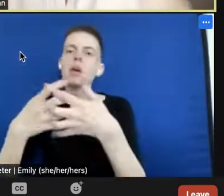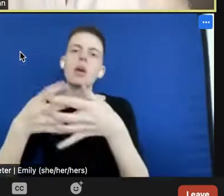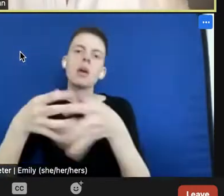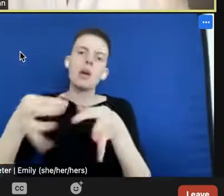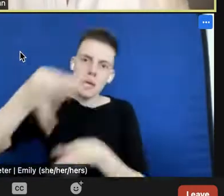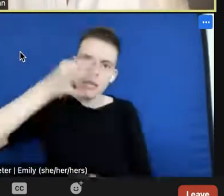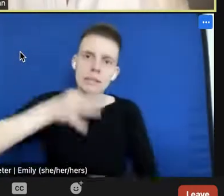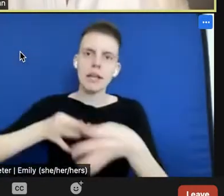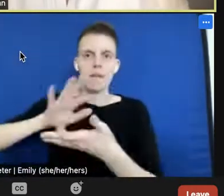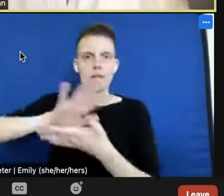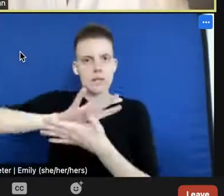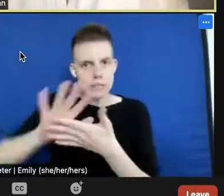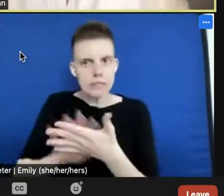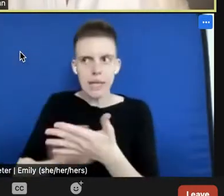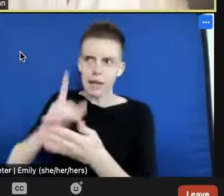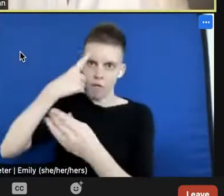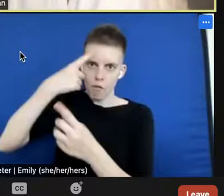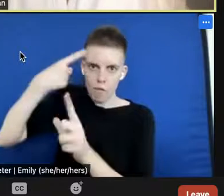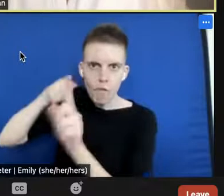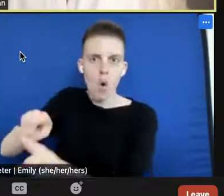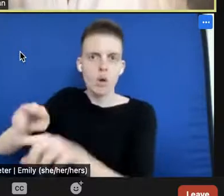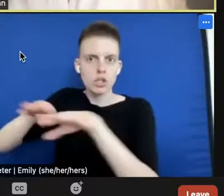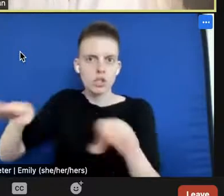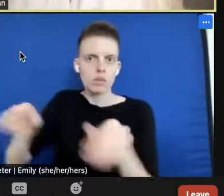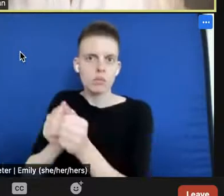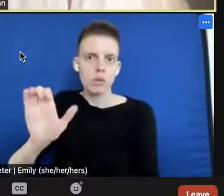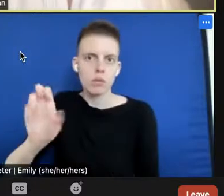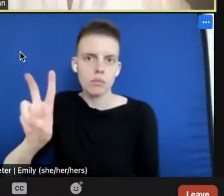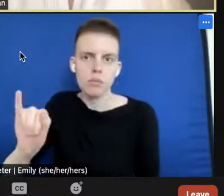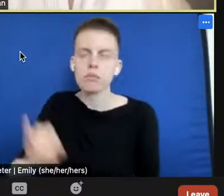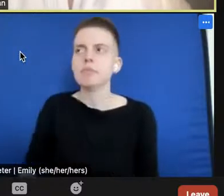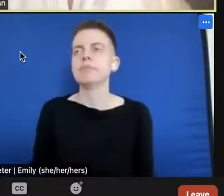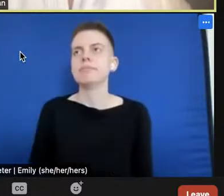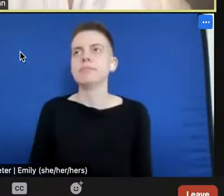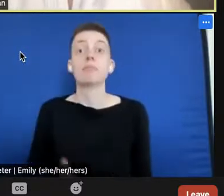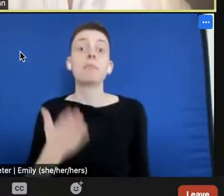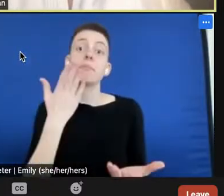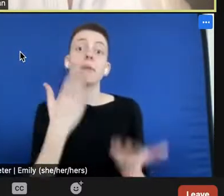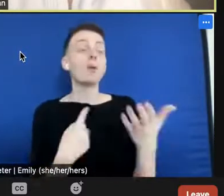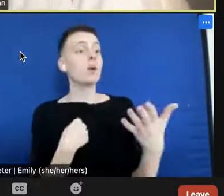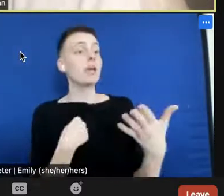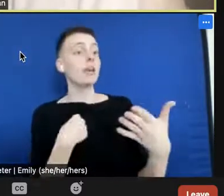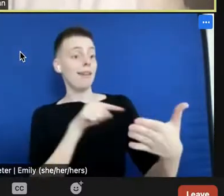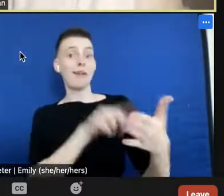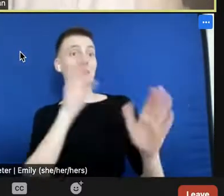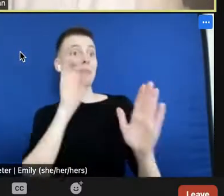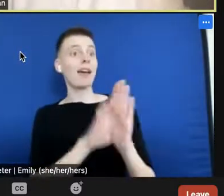except we've, maybe added black backgrounds.